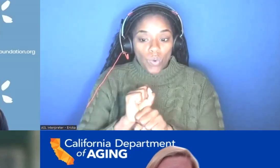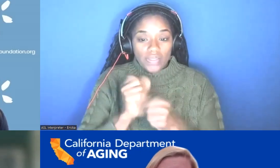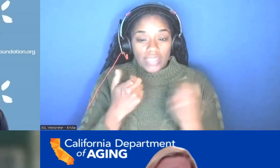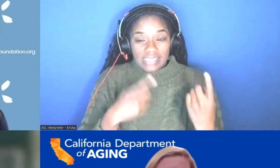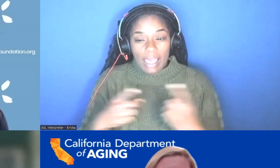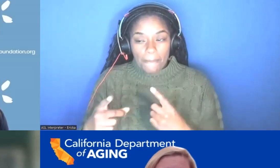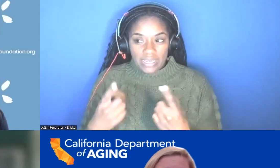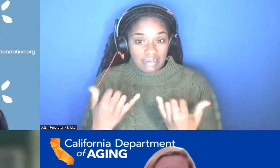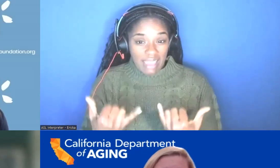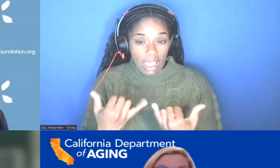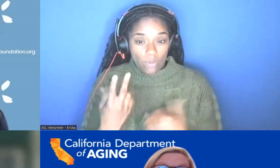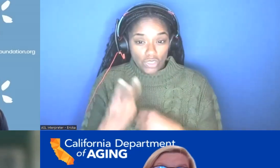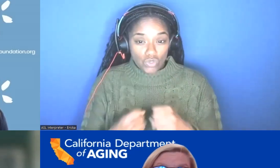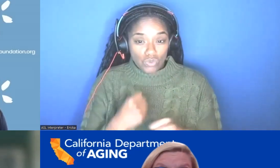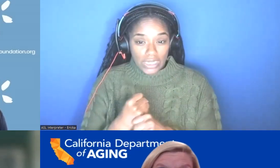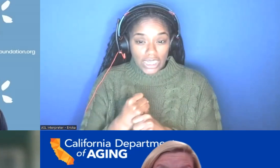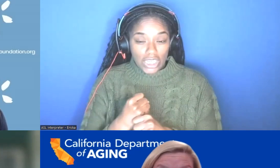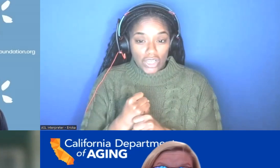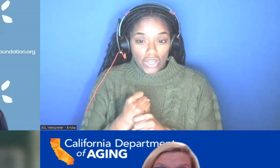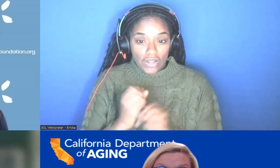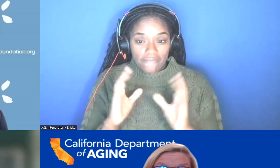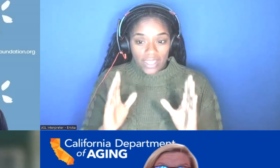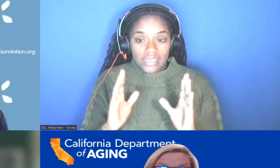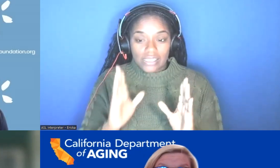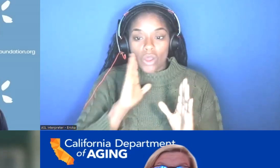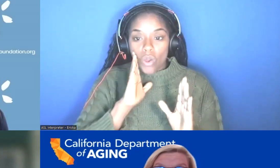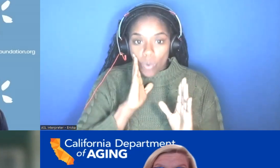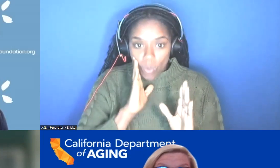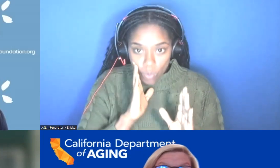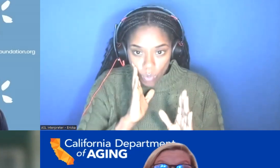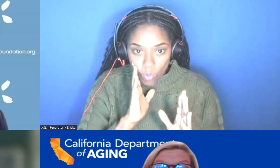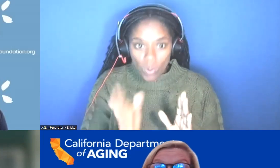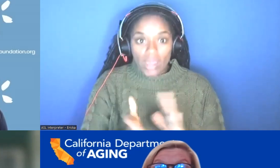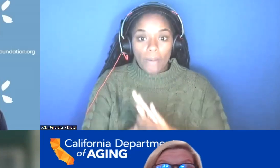2-year phase will translate to deliverables. That